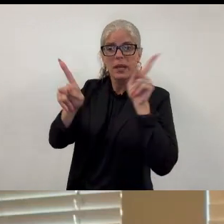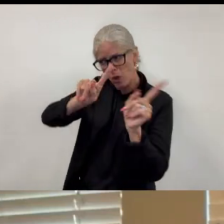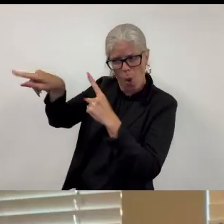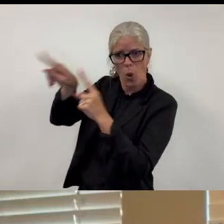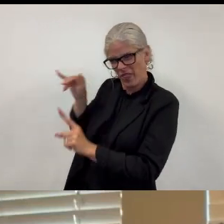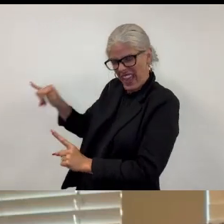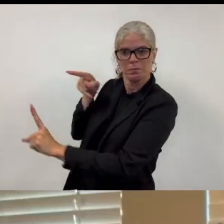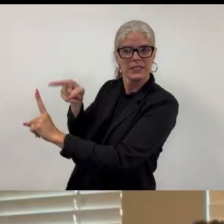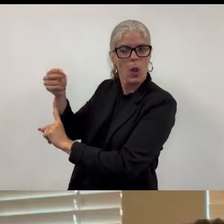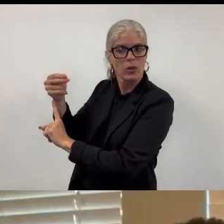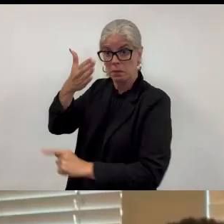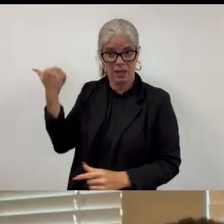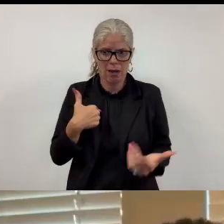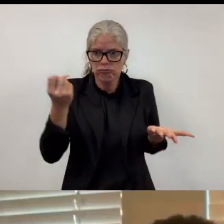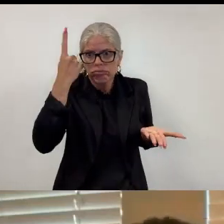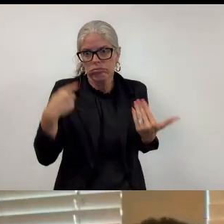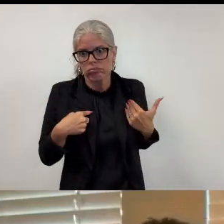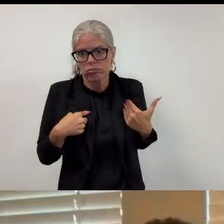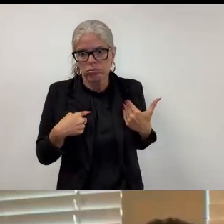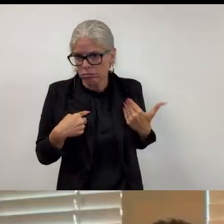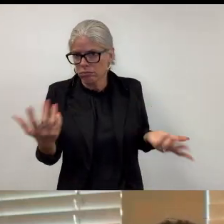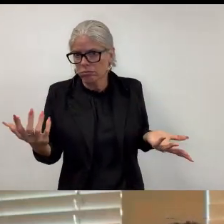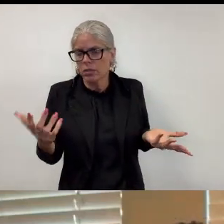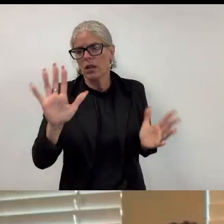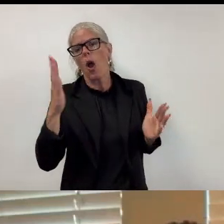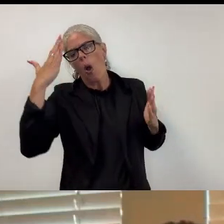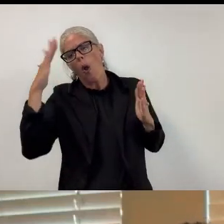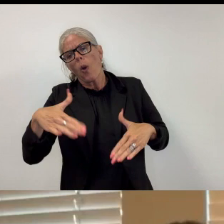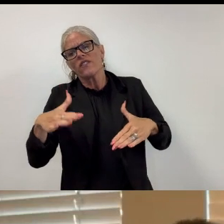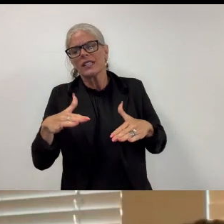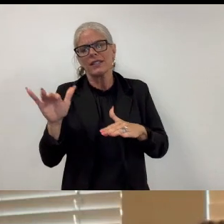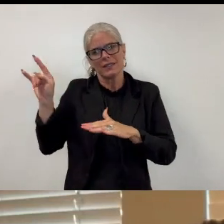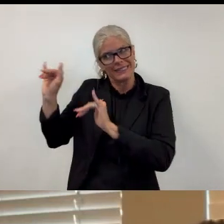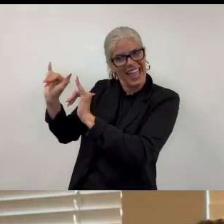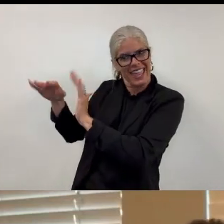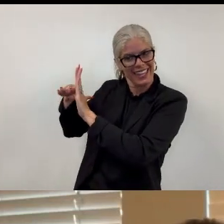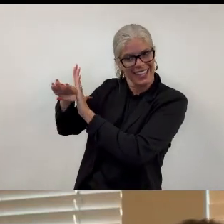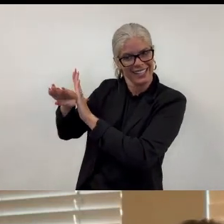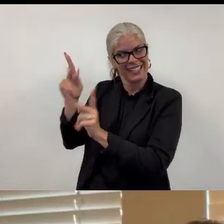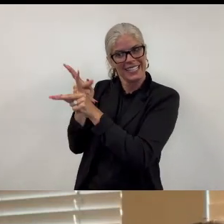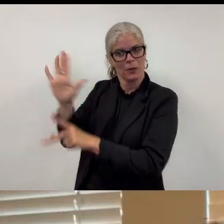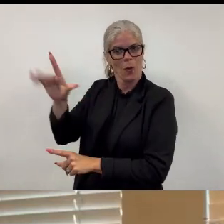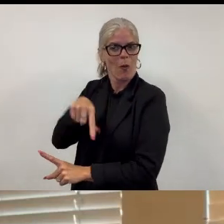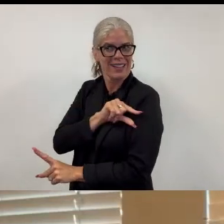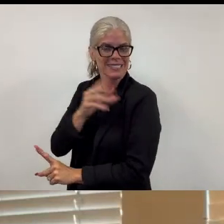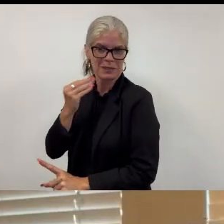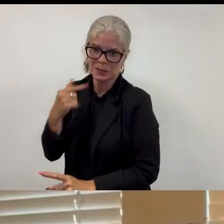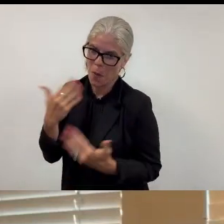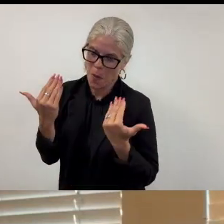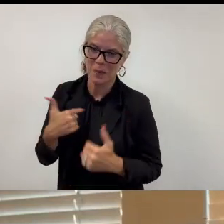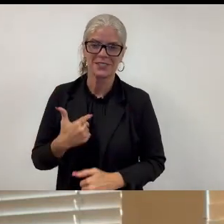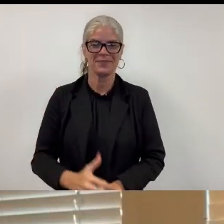than happy to recommend other people with disabilities to stay there, because I know that, or I can assume, I'm very hopeful that they would have the same